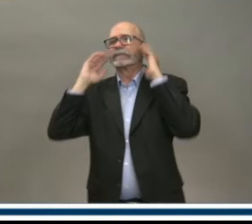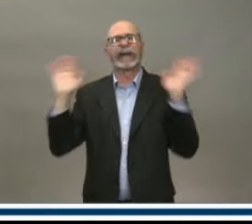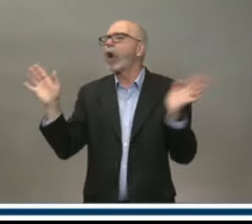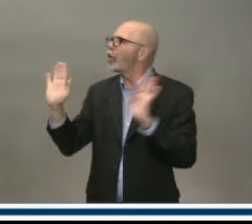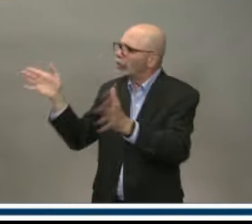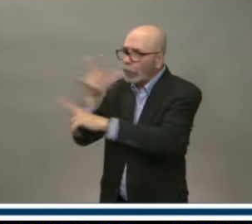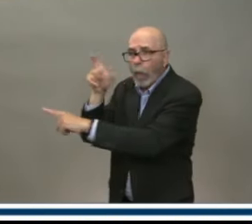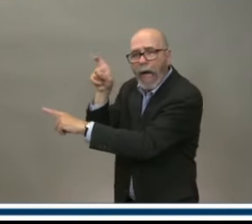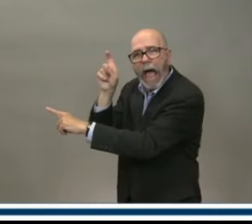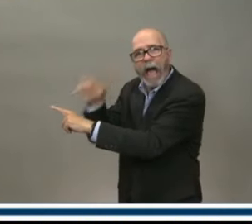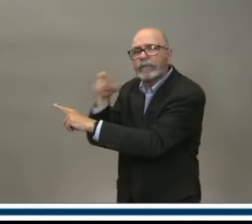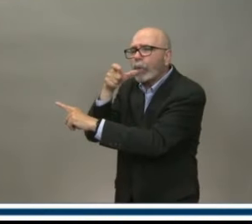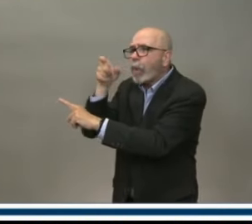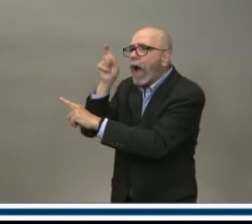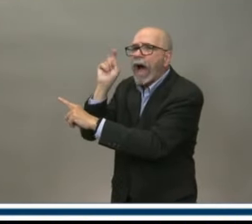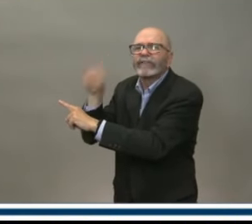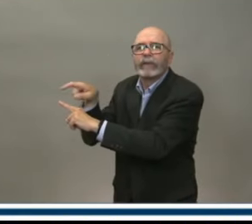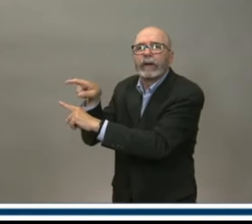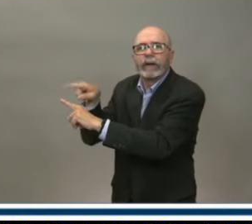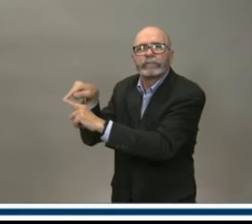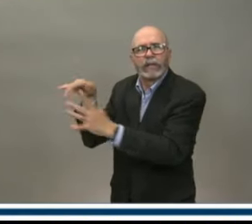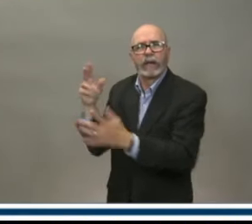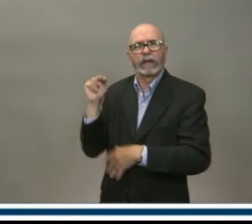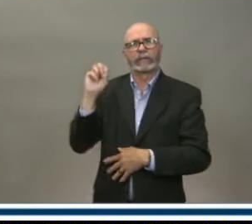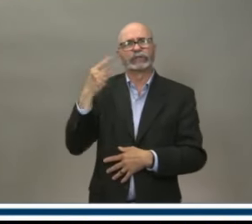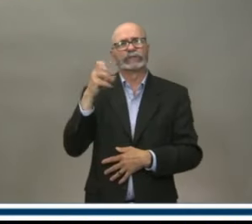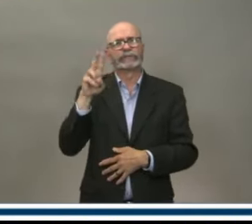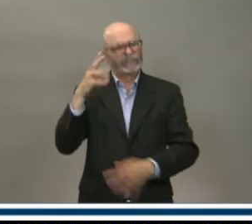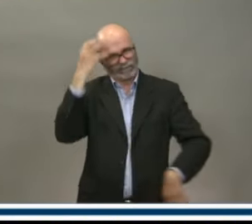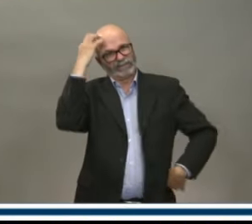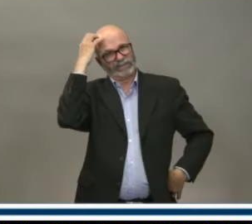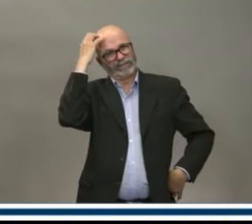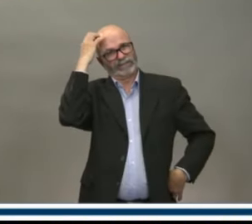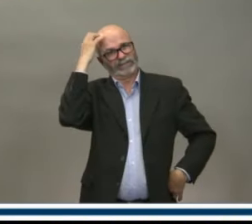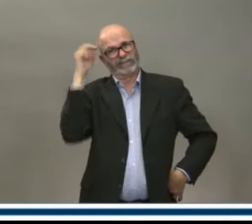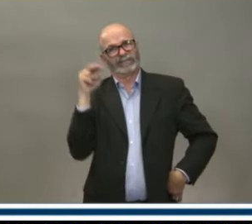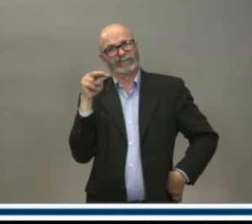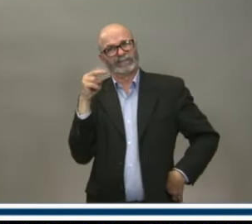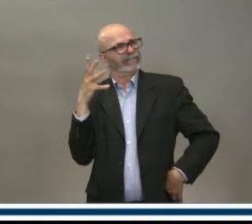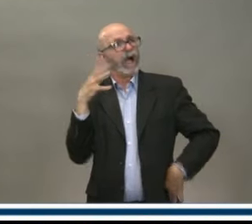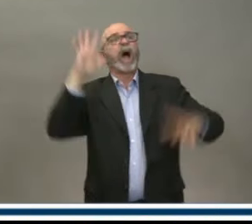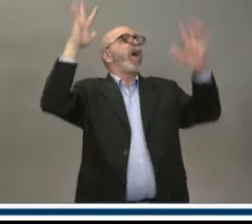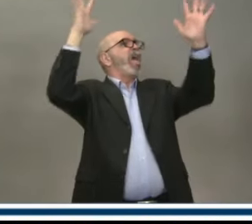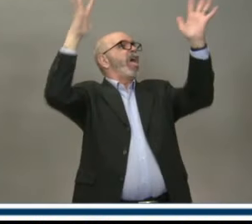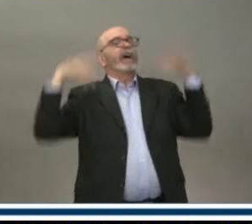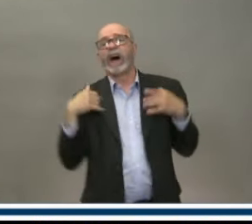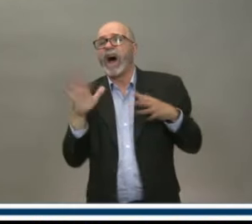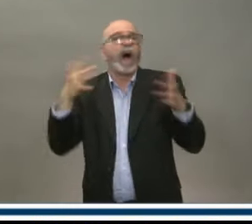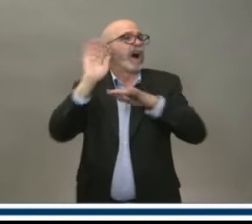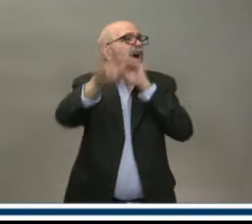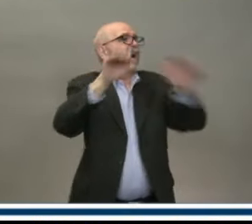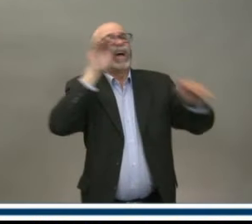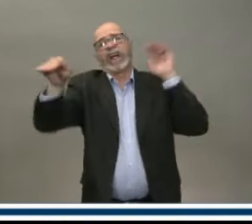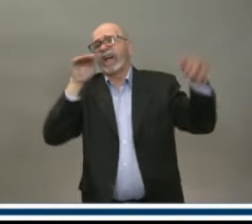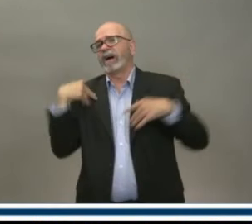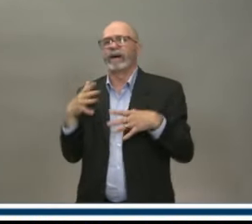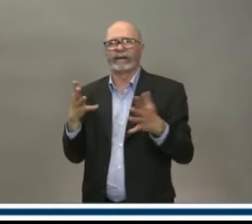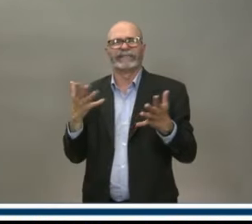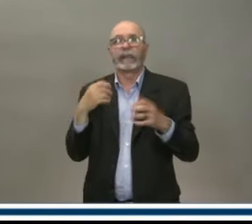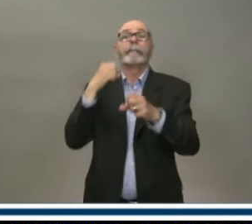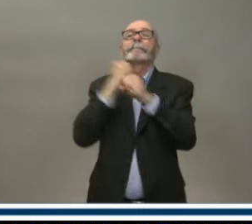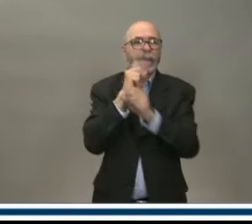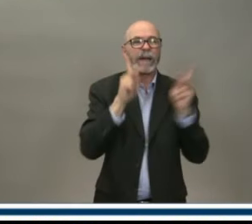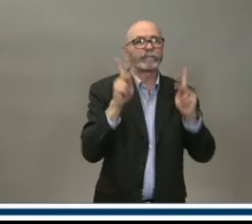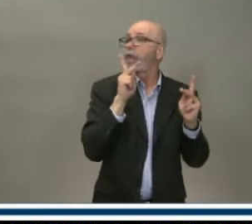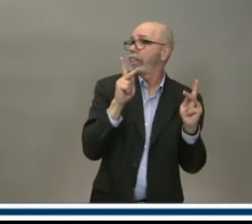very concerned about the way the NSGU has taken their concerns publicly. They're using, frankly, fear-mongering